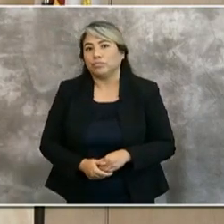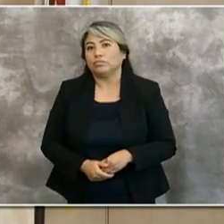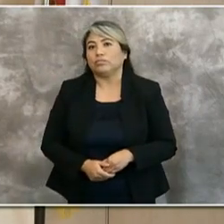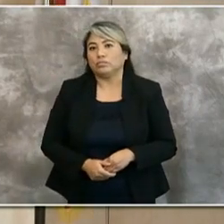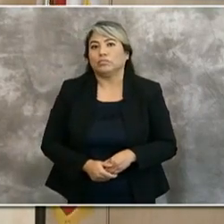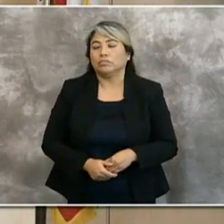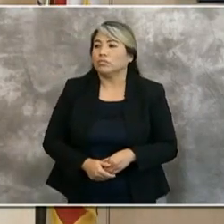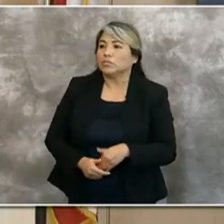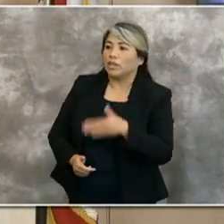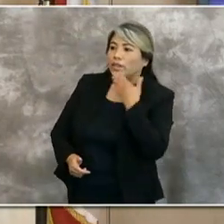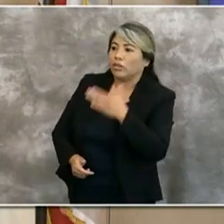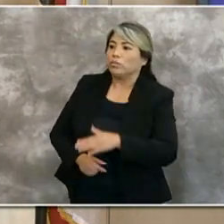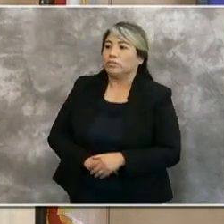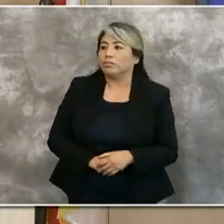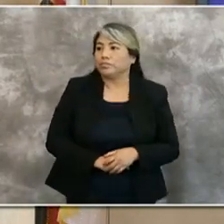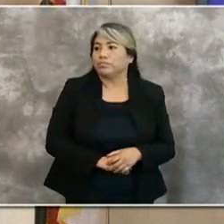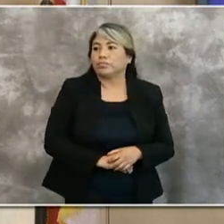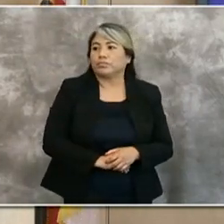Thank you.